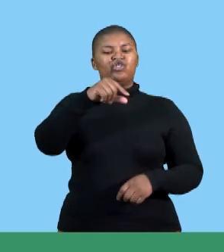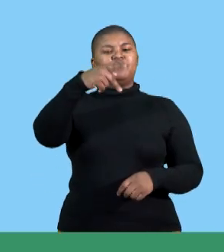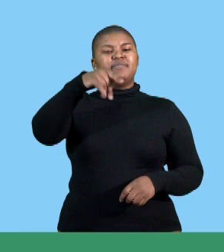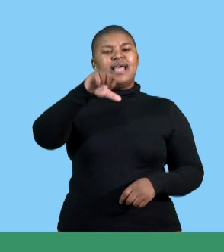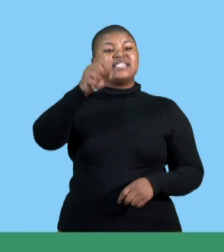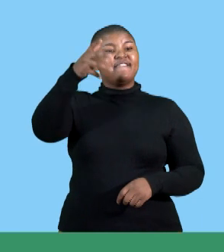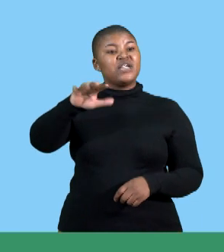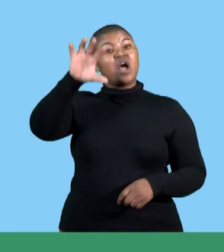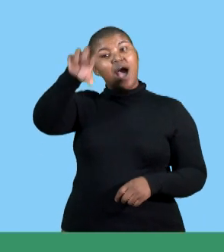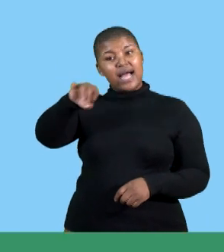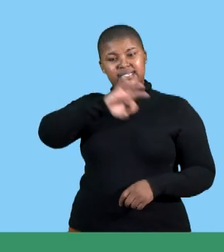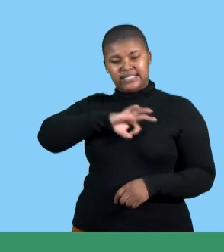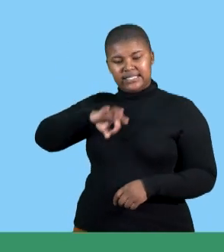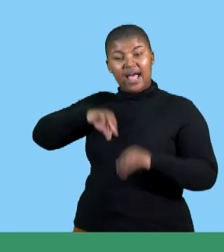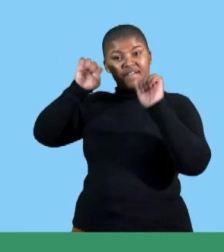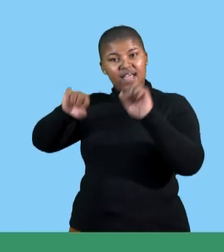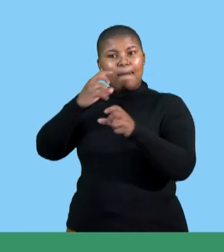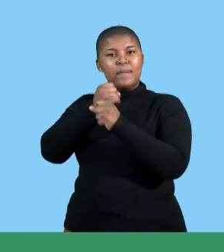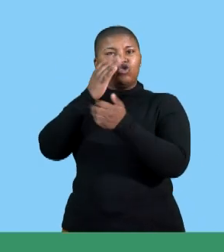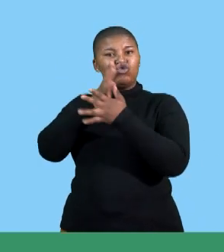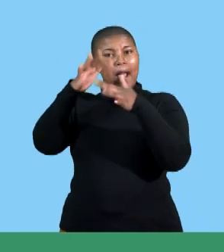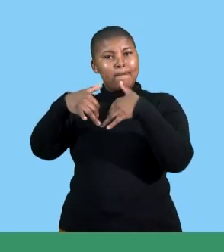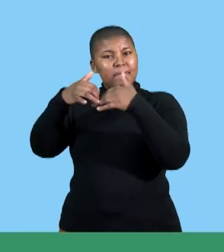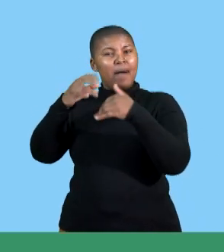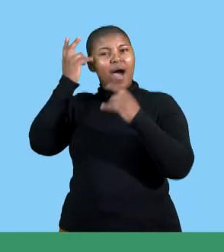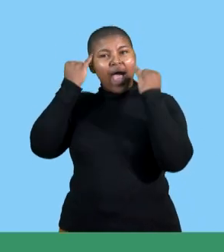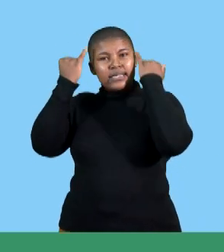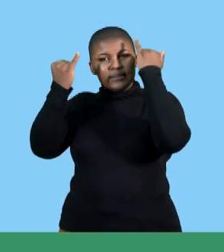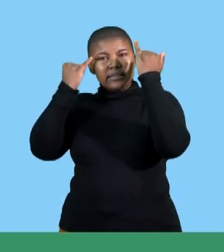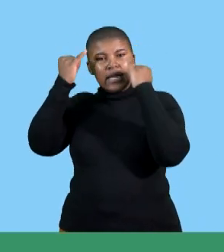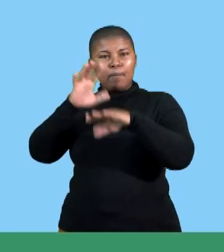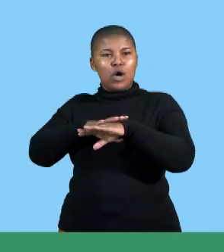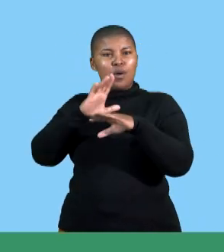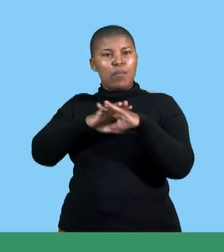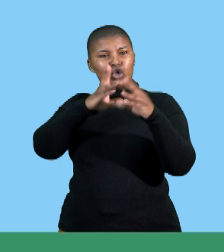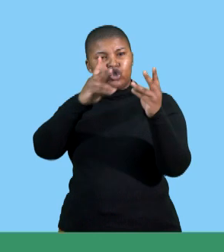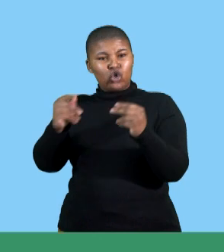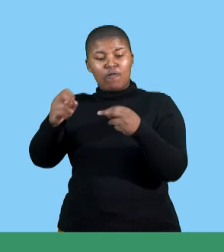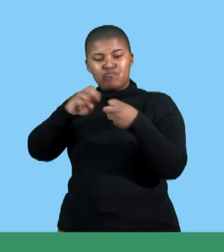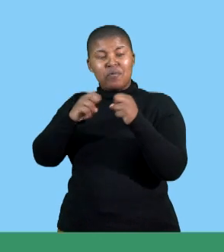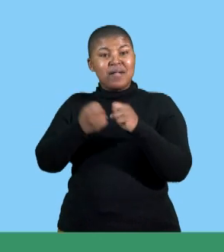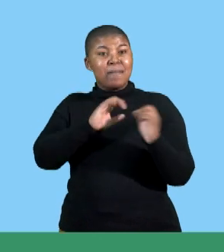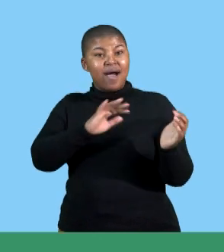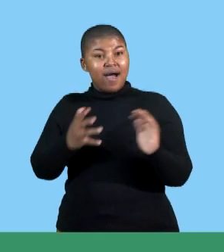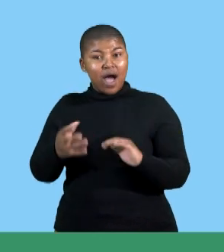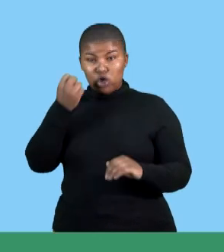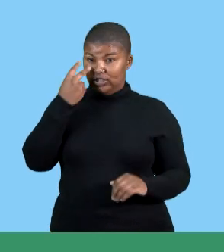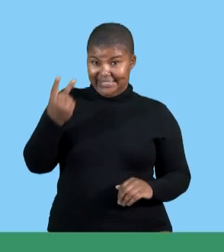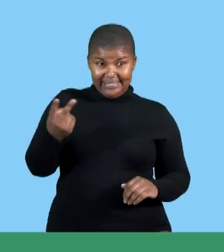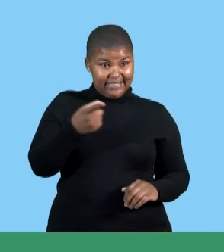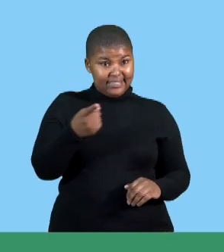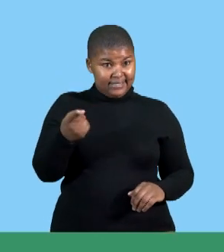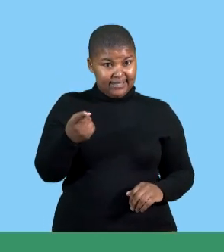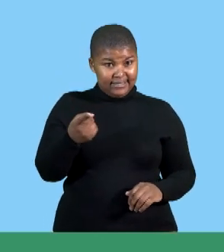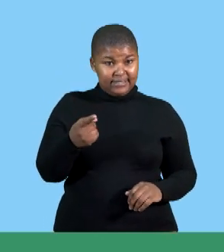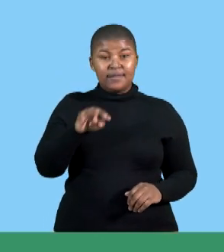their employees to come up with new ideas on how this problem could be solved.